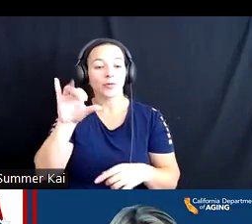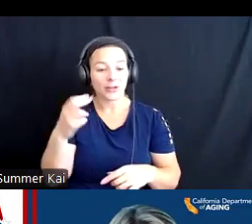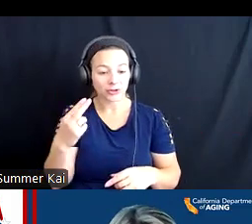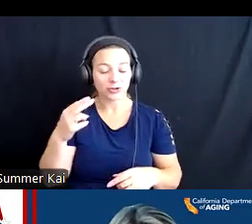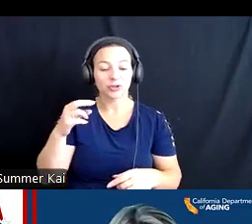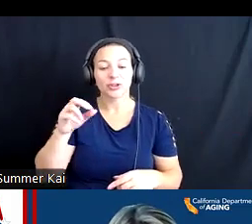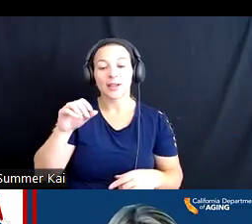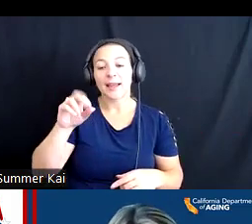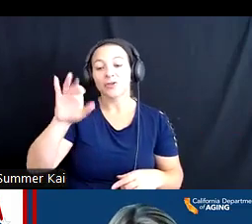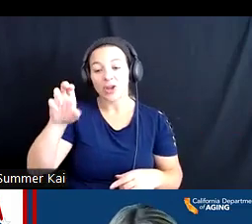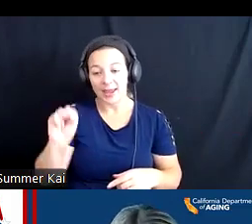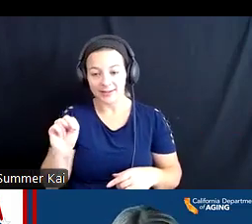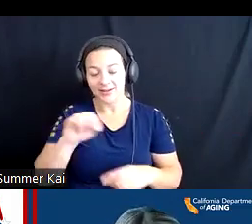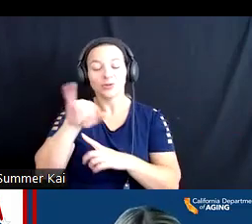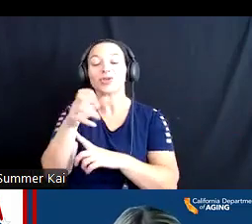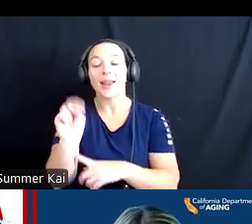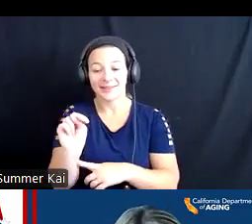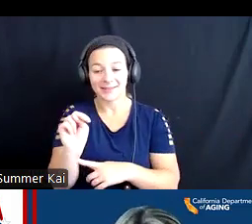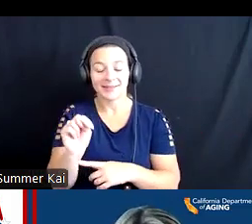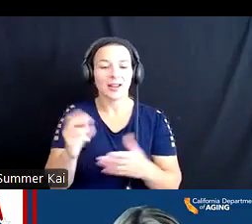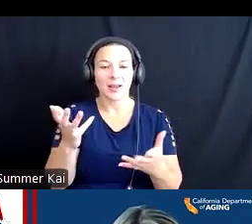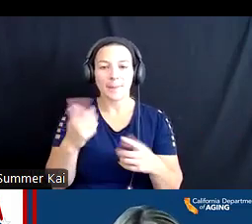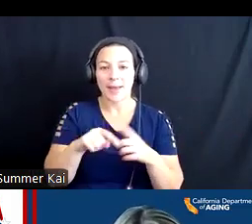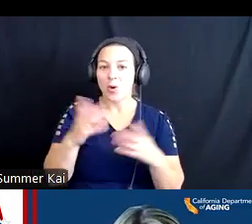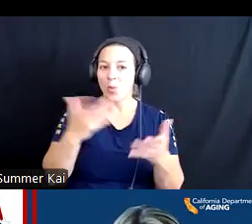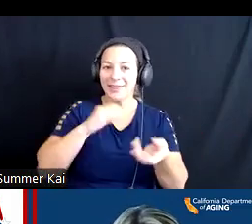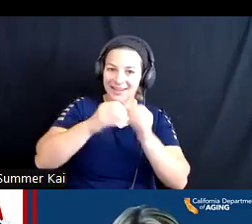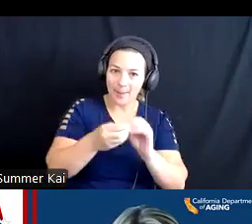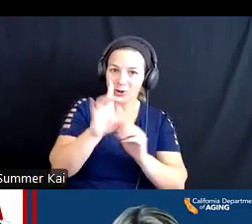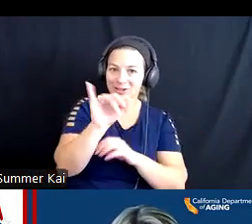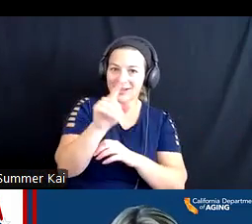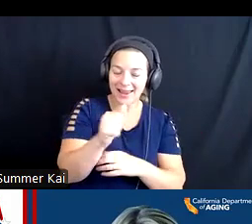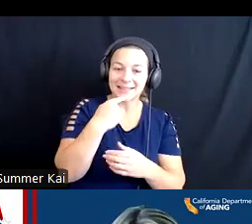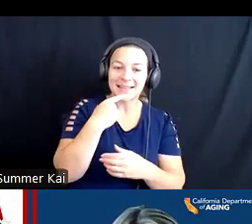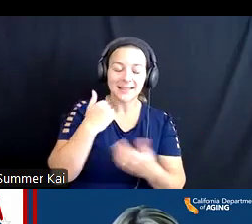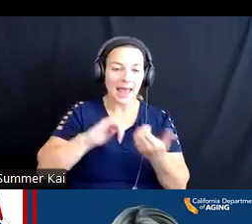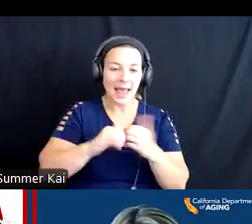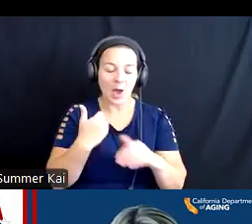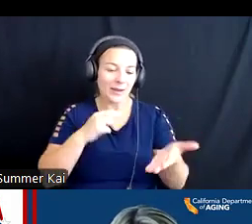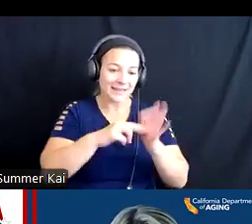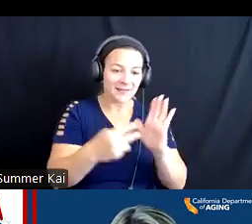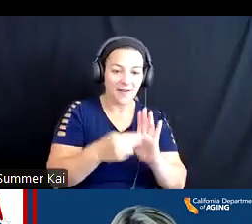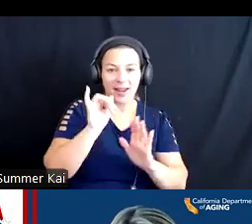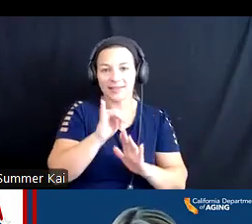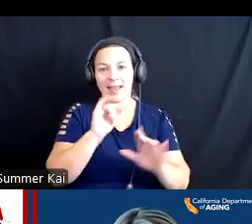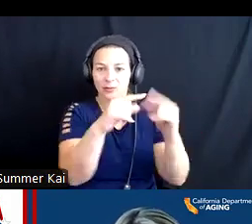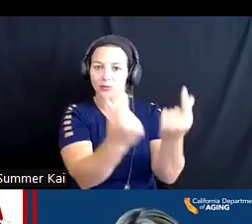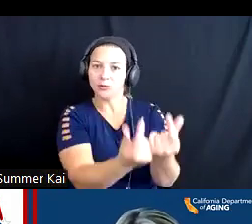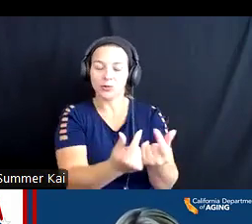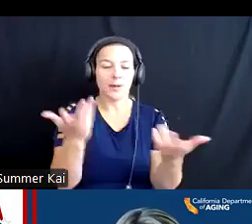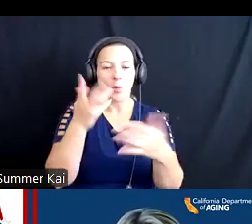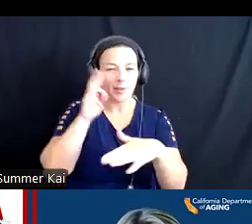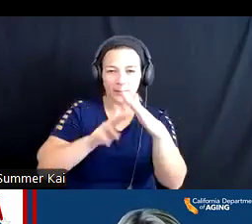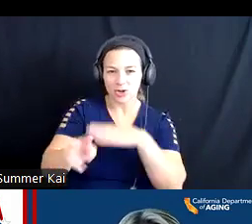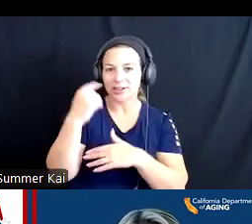on what the data say and how we're really defining overlooked middle and what those projections mean, as well as for the